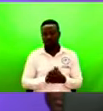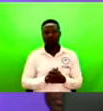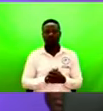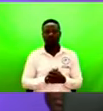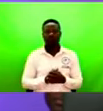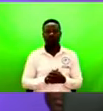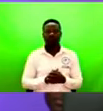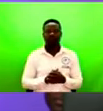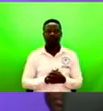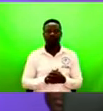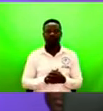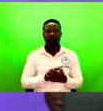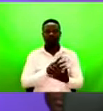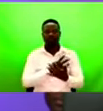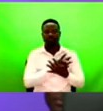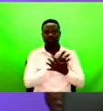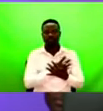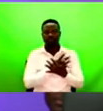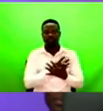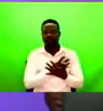Prisons Ministry, or Ministry to the